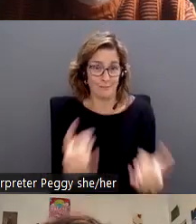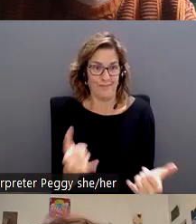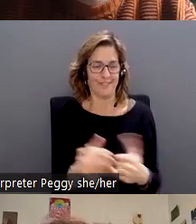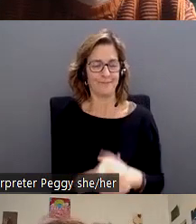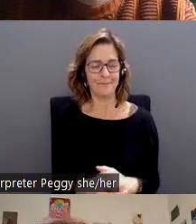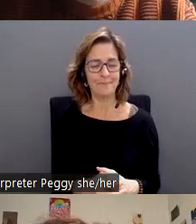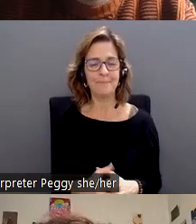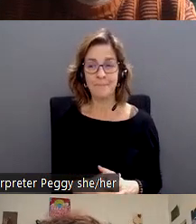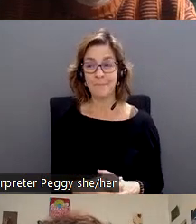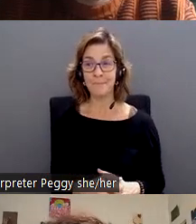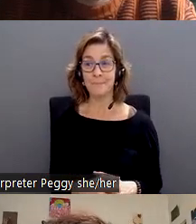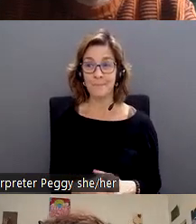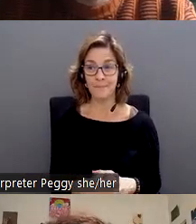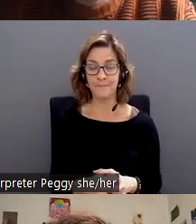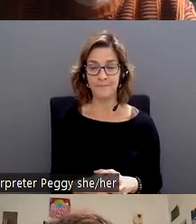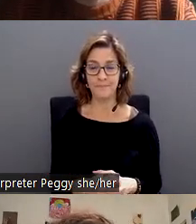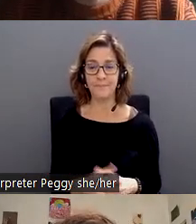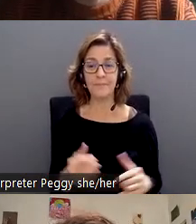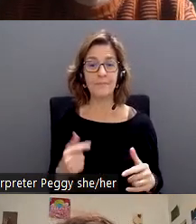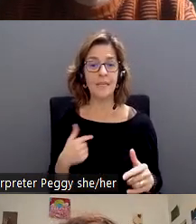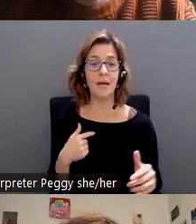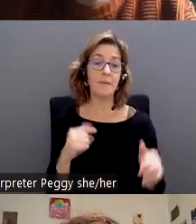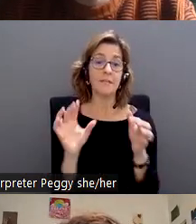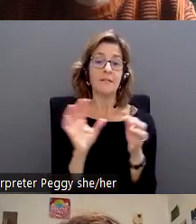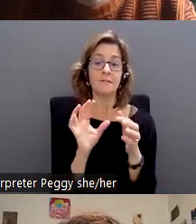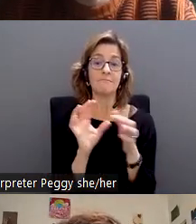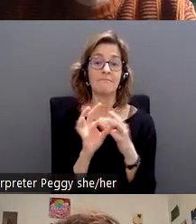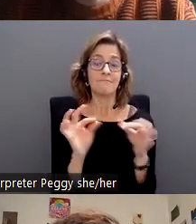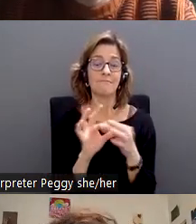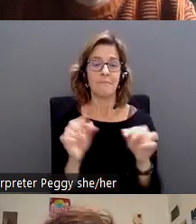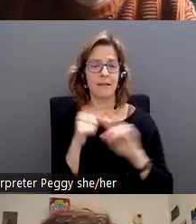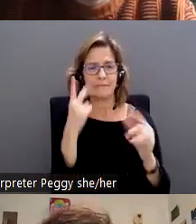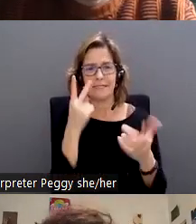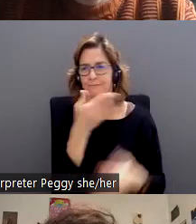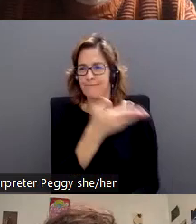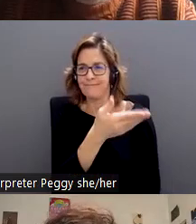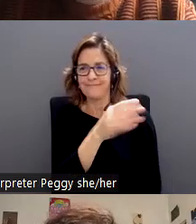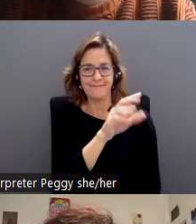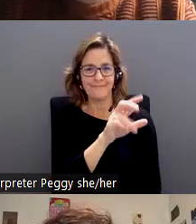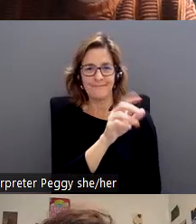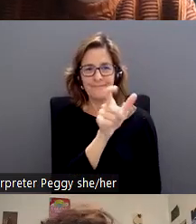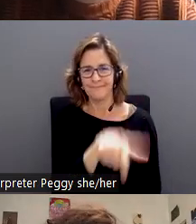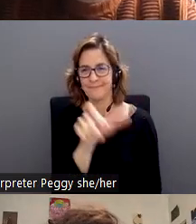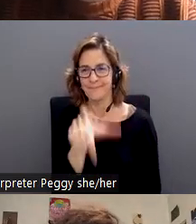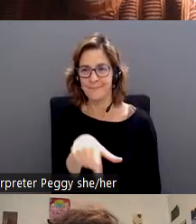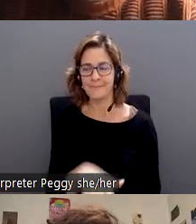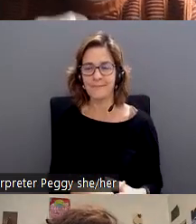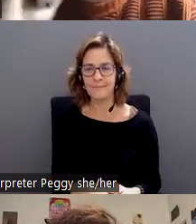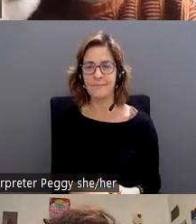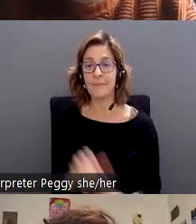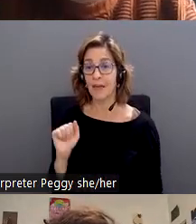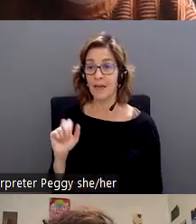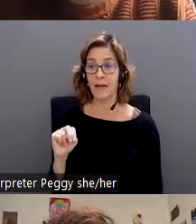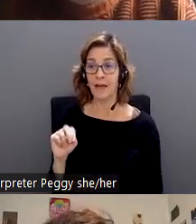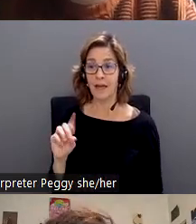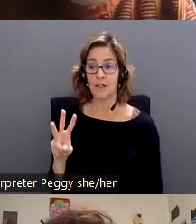So yeah, I think, I've been talking, so you can definitely see those pieces. So I was just told we're